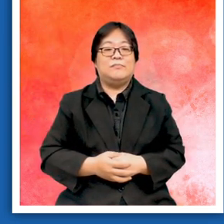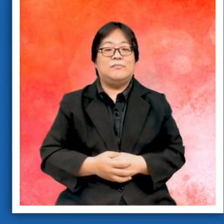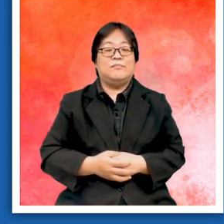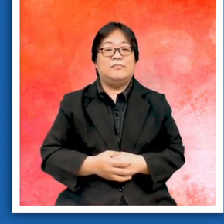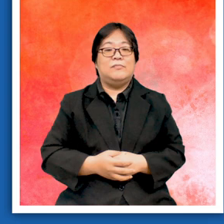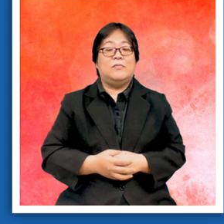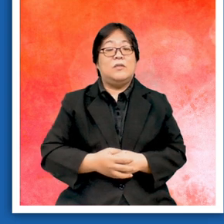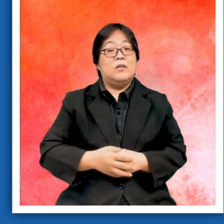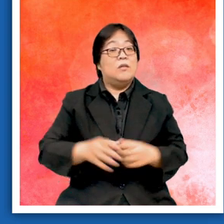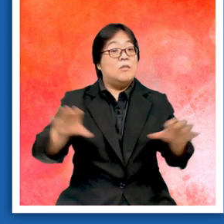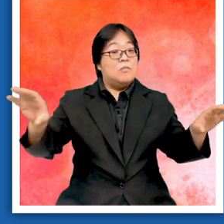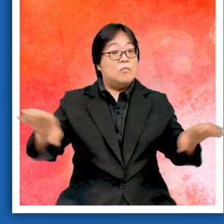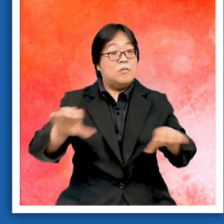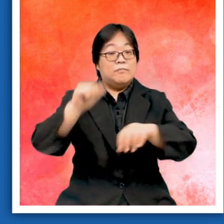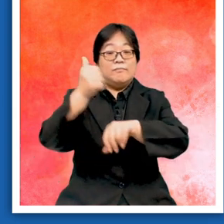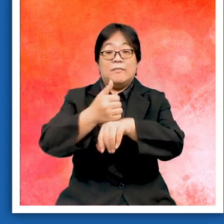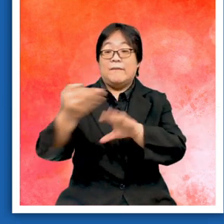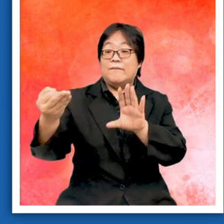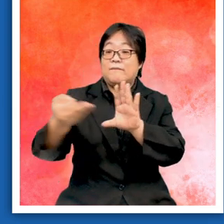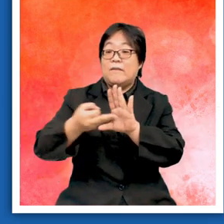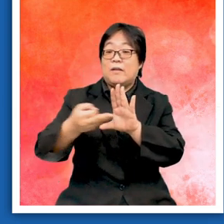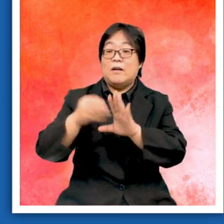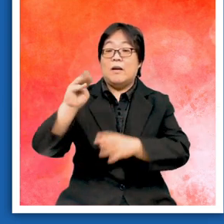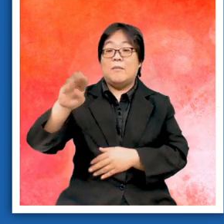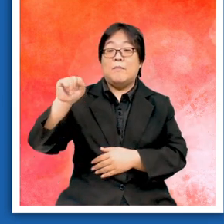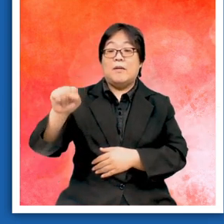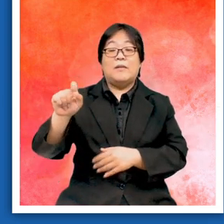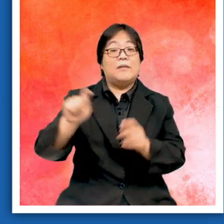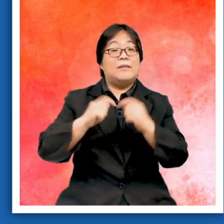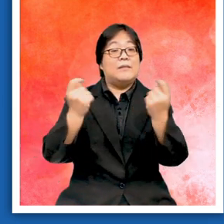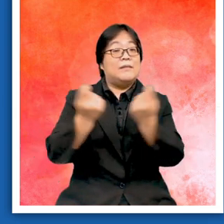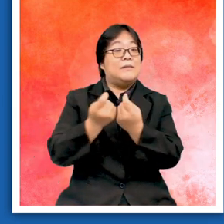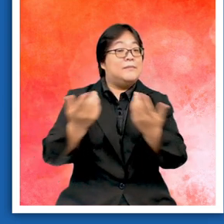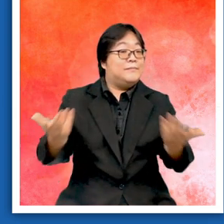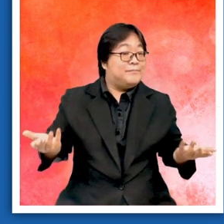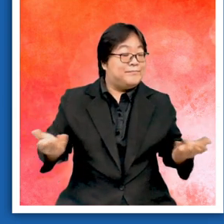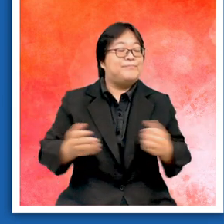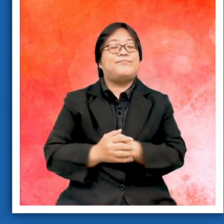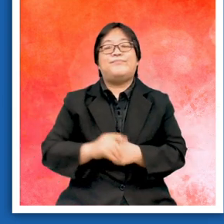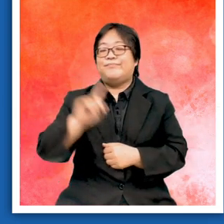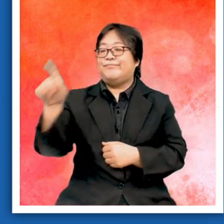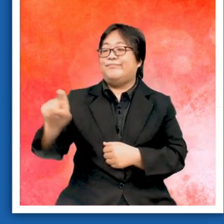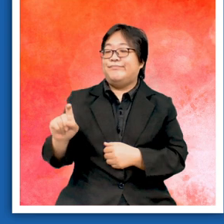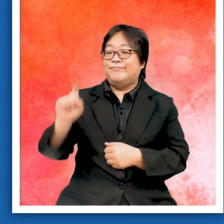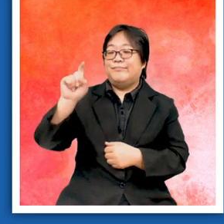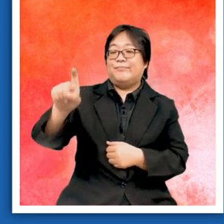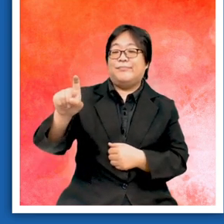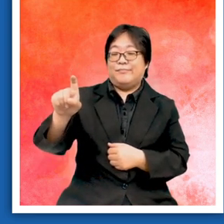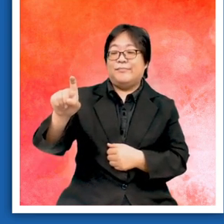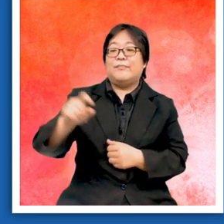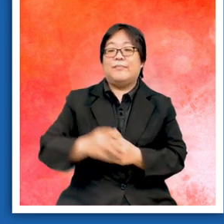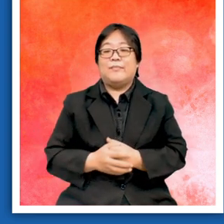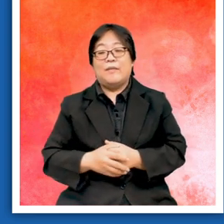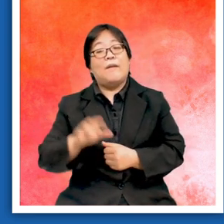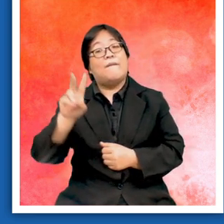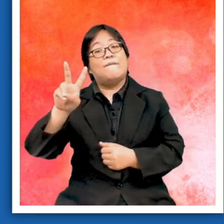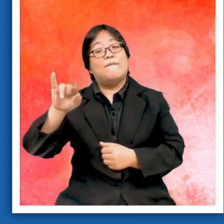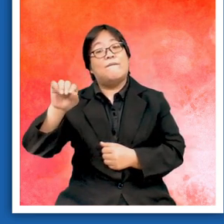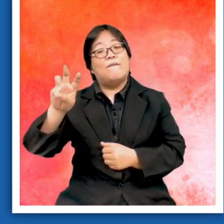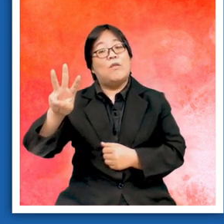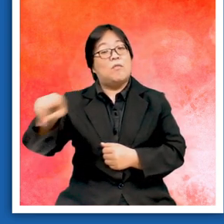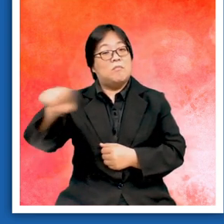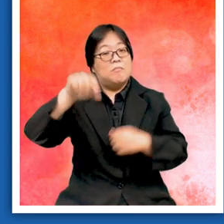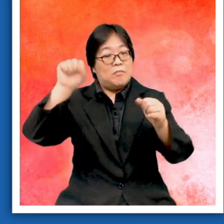To create a file in Microsoft Teams, what you do is just click on new, and you will find that you